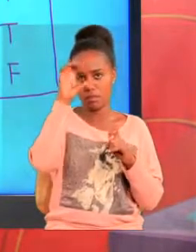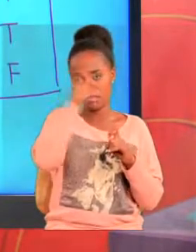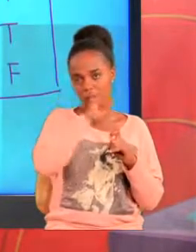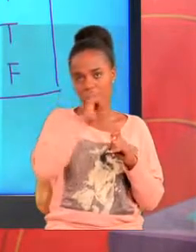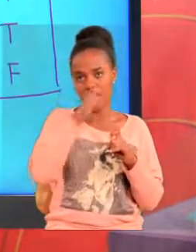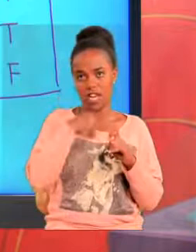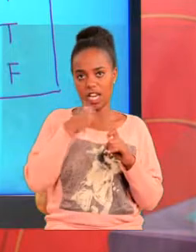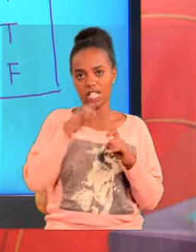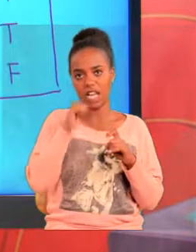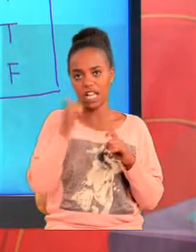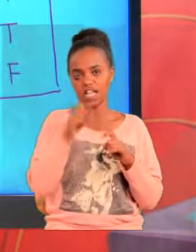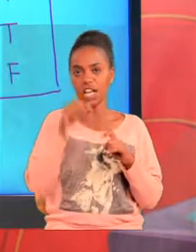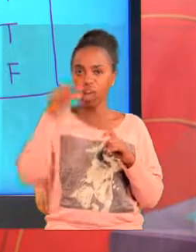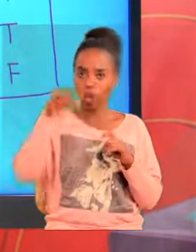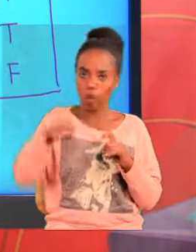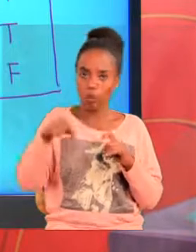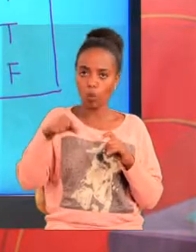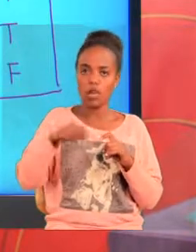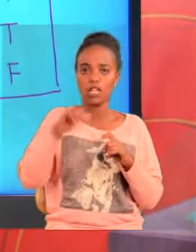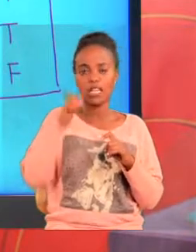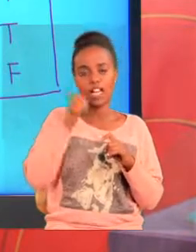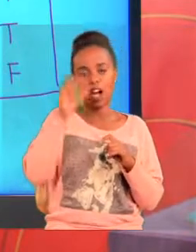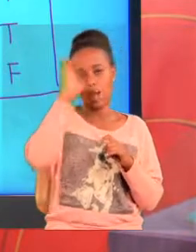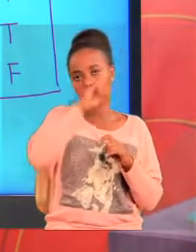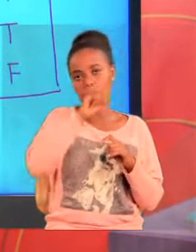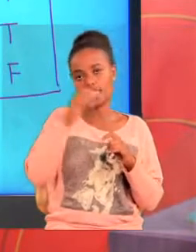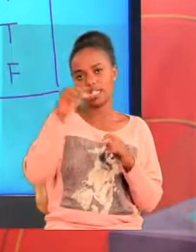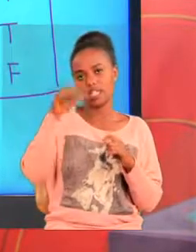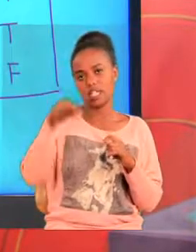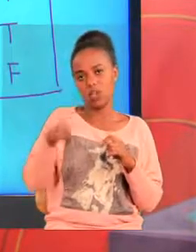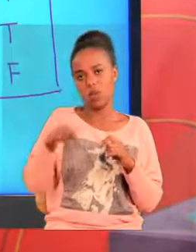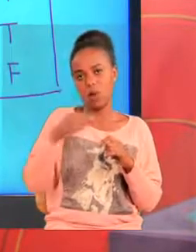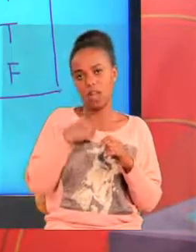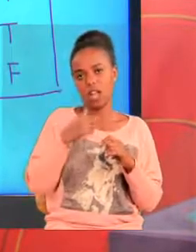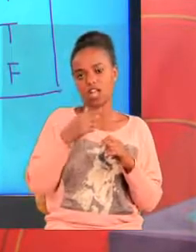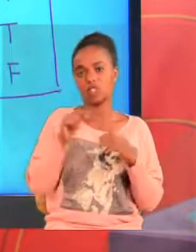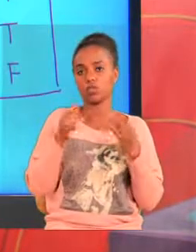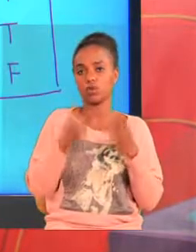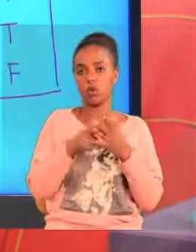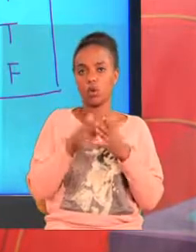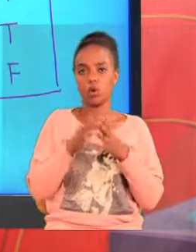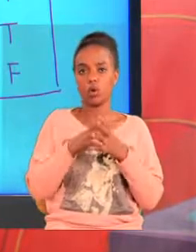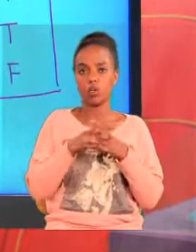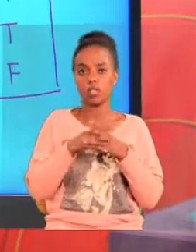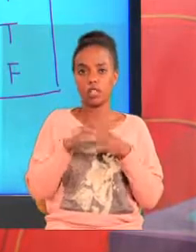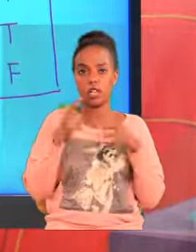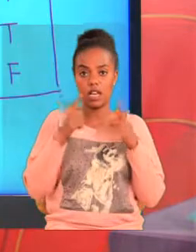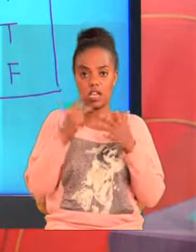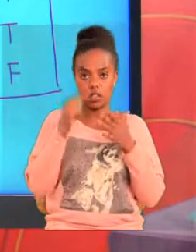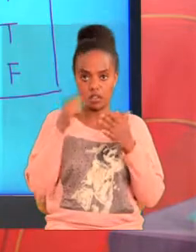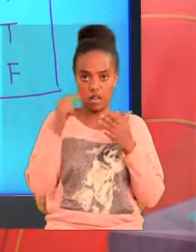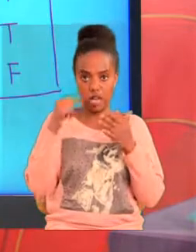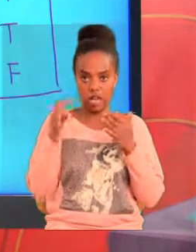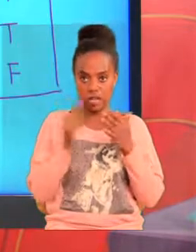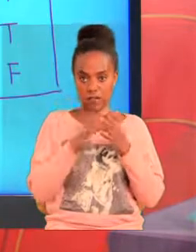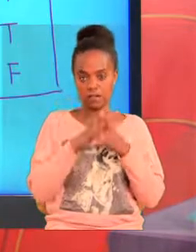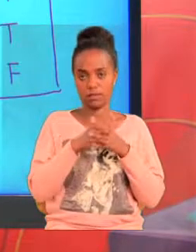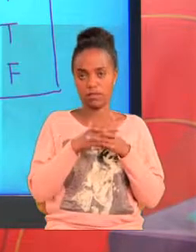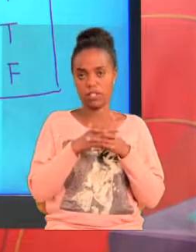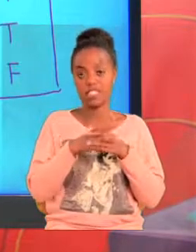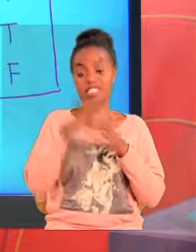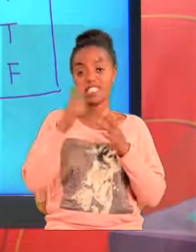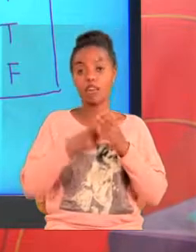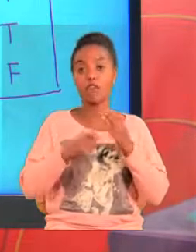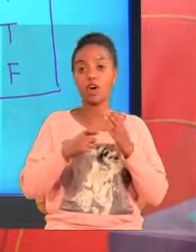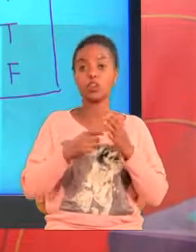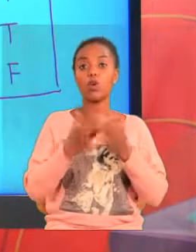the other one is this Q. We have another premise. So, let's check the